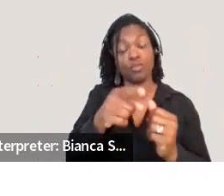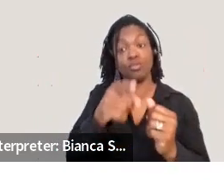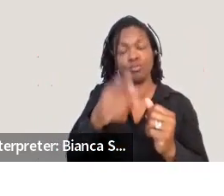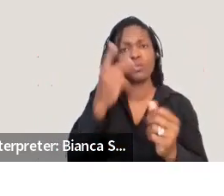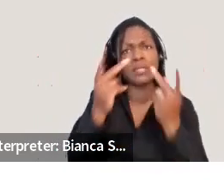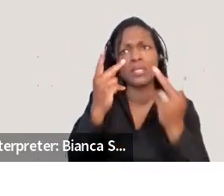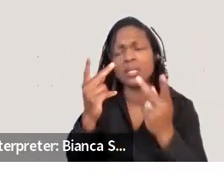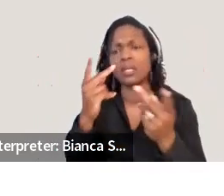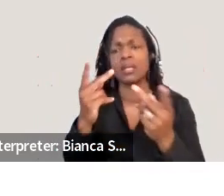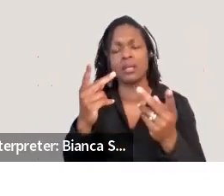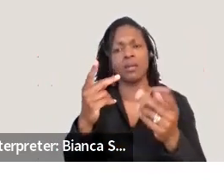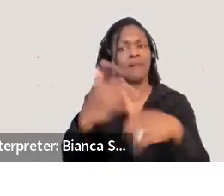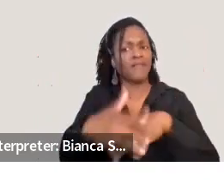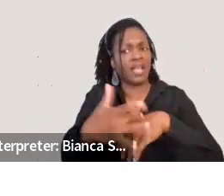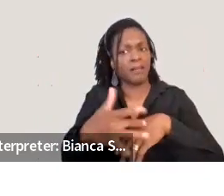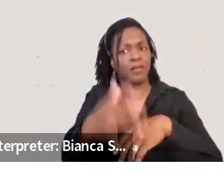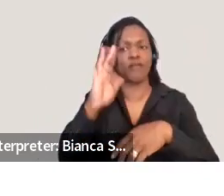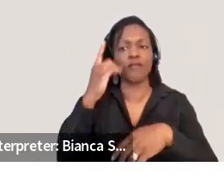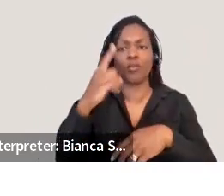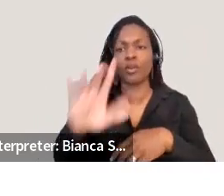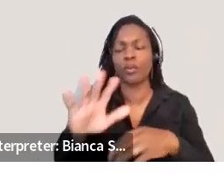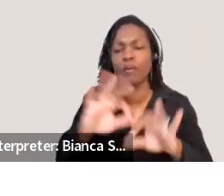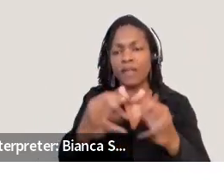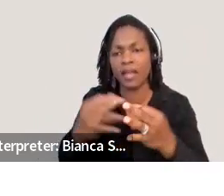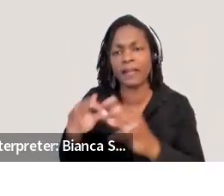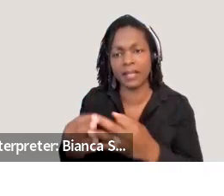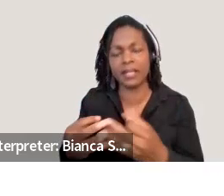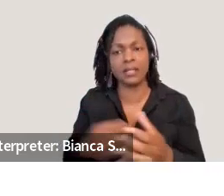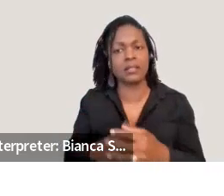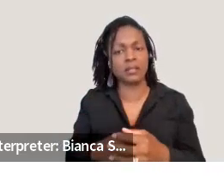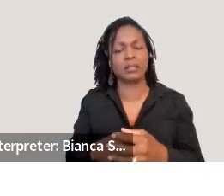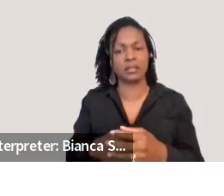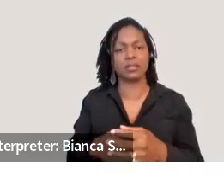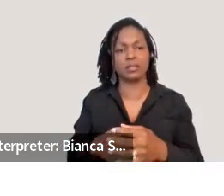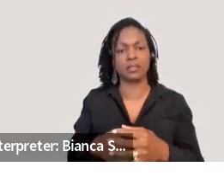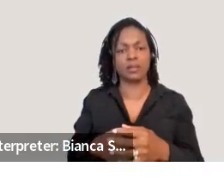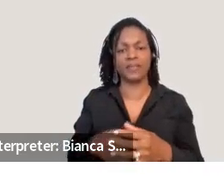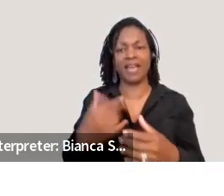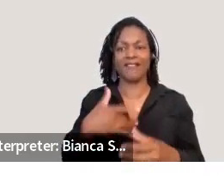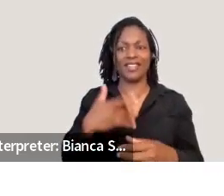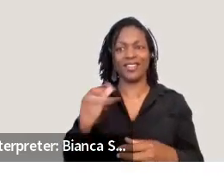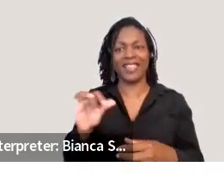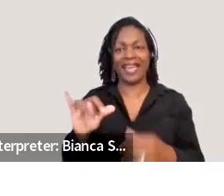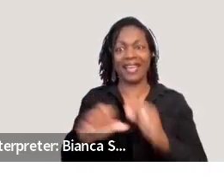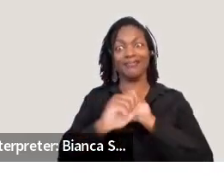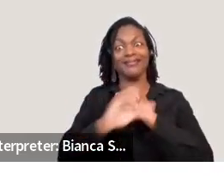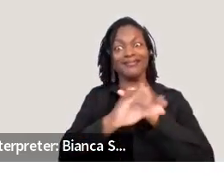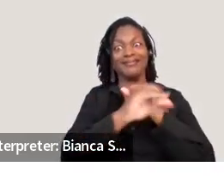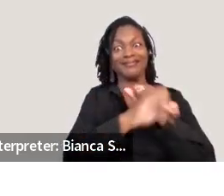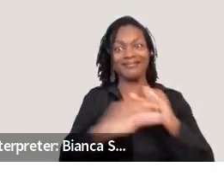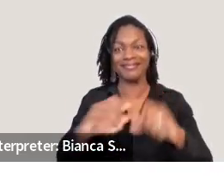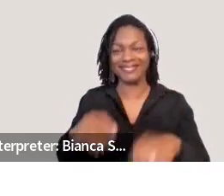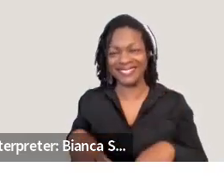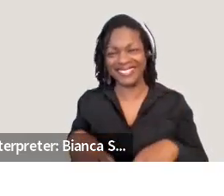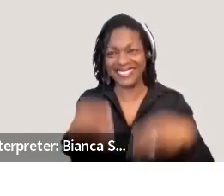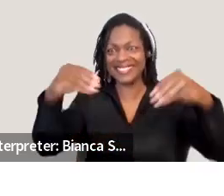or refer or tell other families about us. We just want to, I feel like a salesman, but it's all free, so it's not really